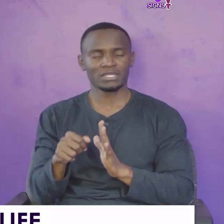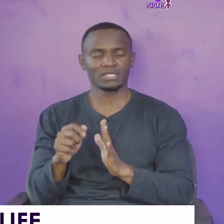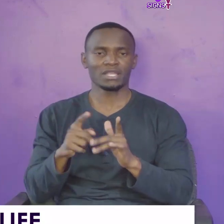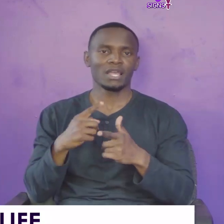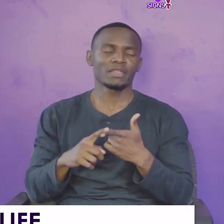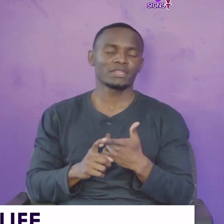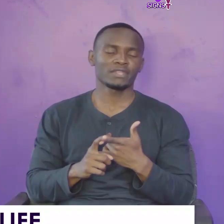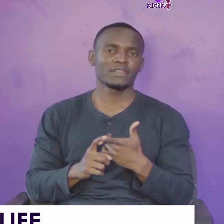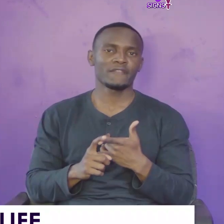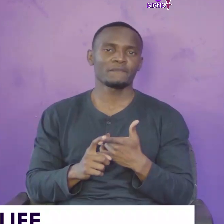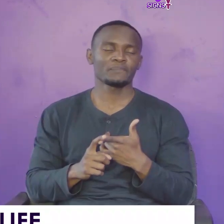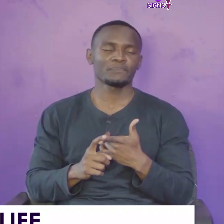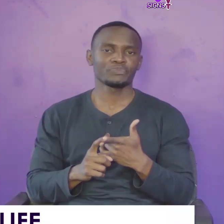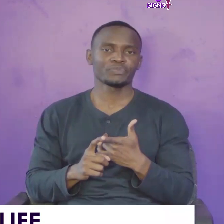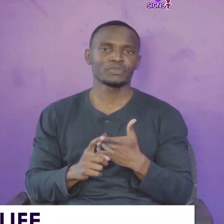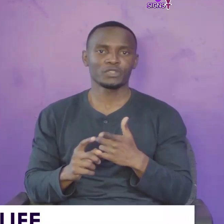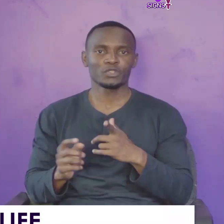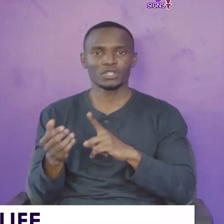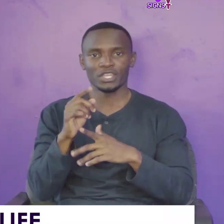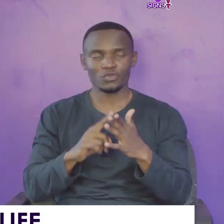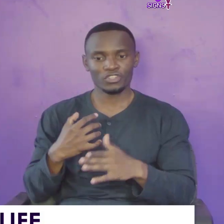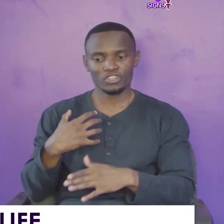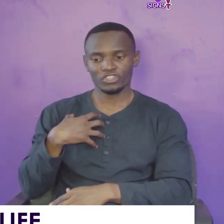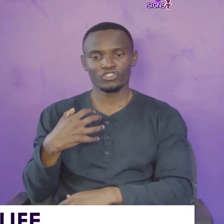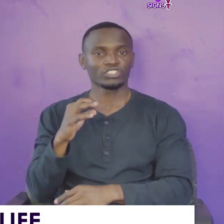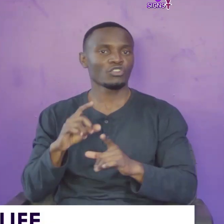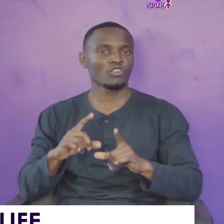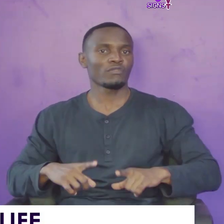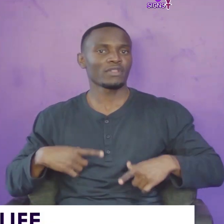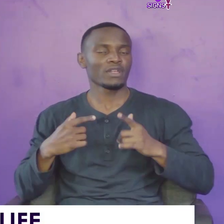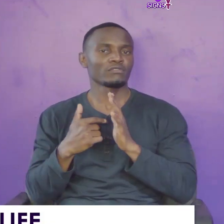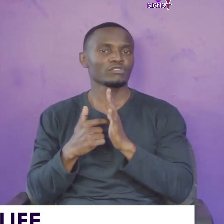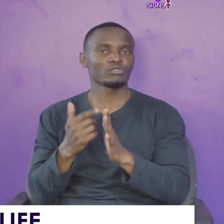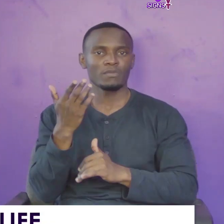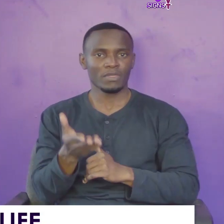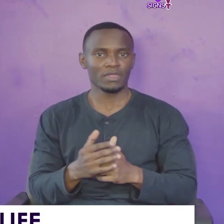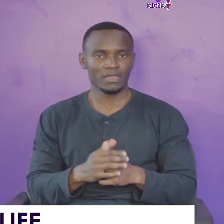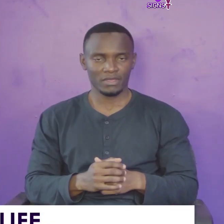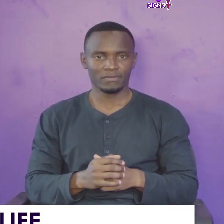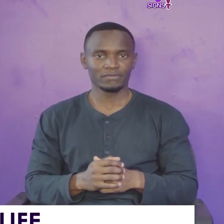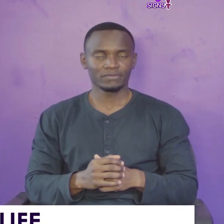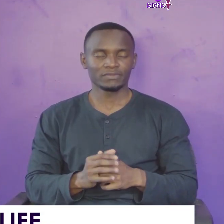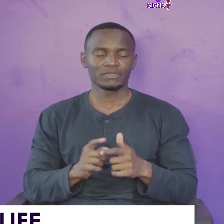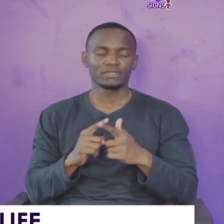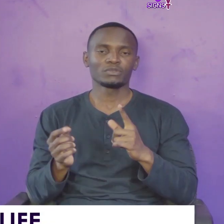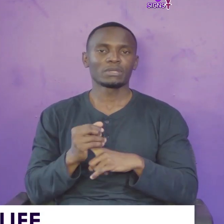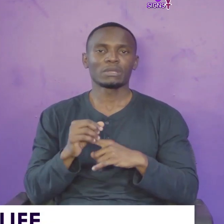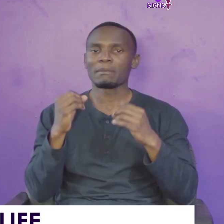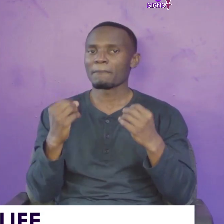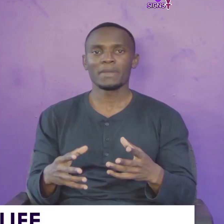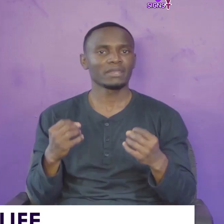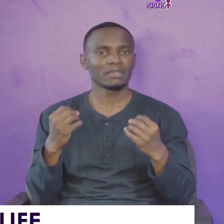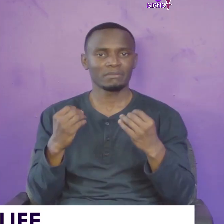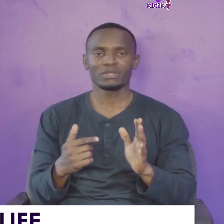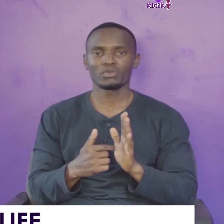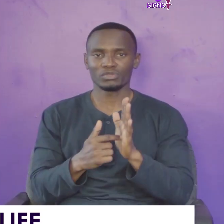playlists Treasures. and just check for Treasures of Life show. Right, Treasures of Life. You will get many, many shows